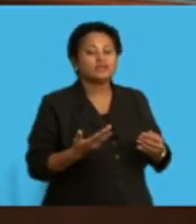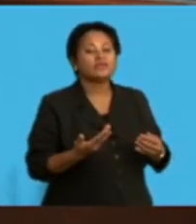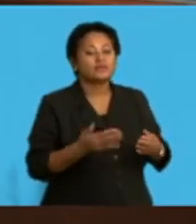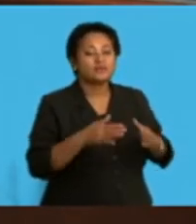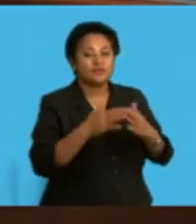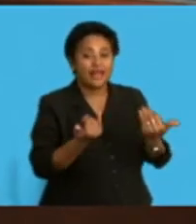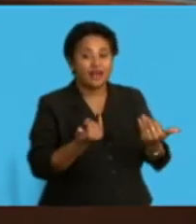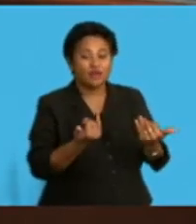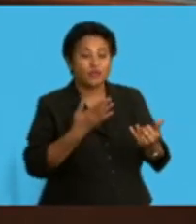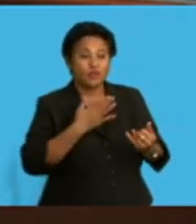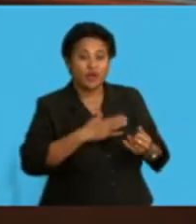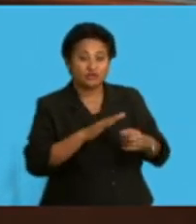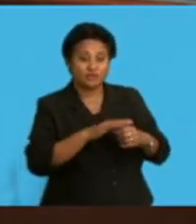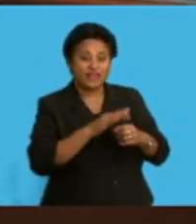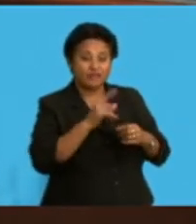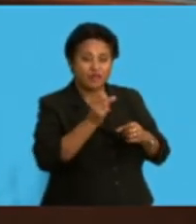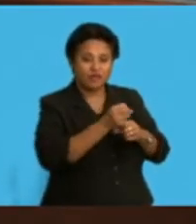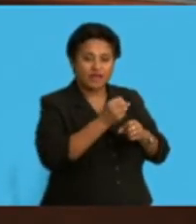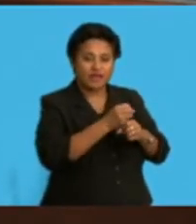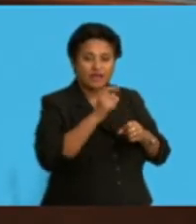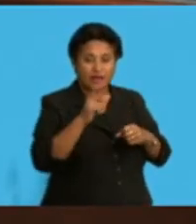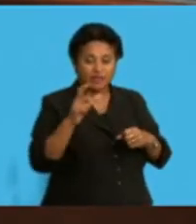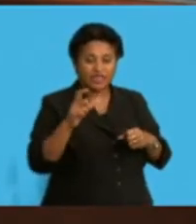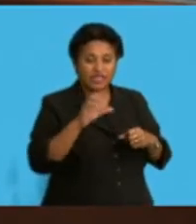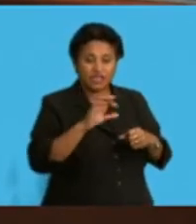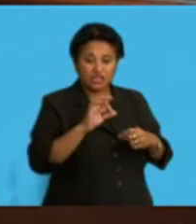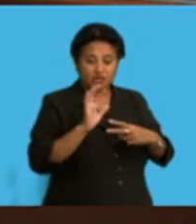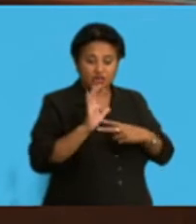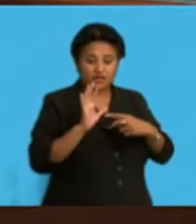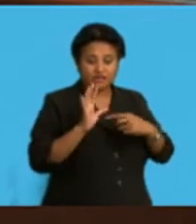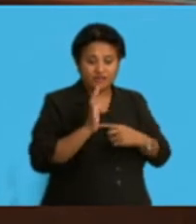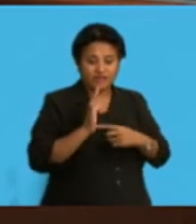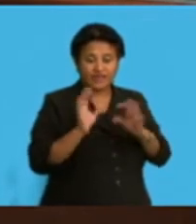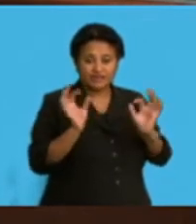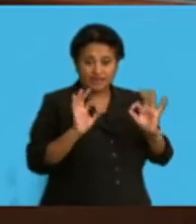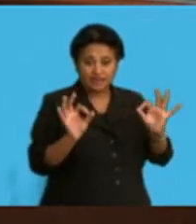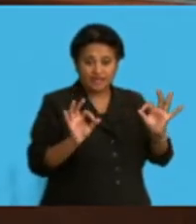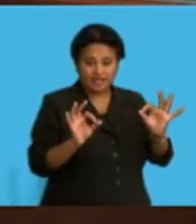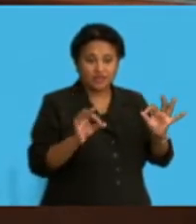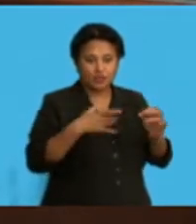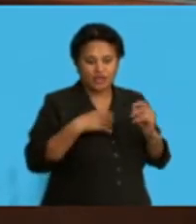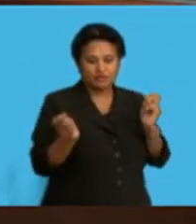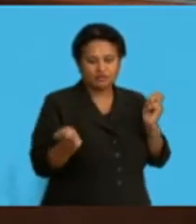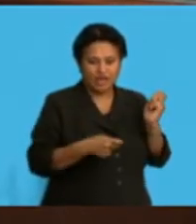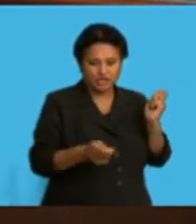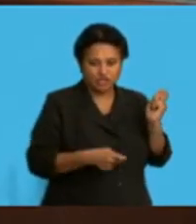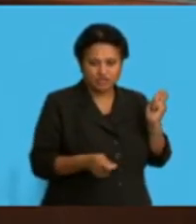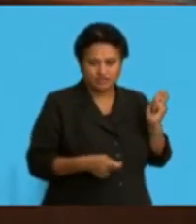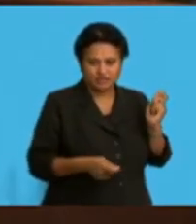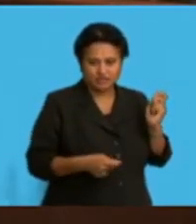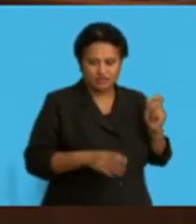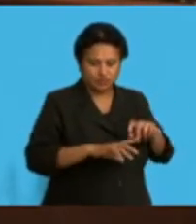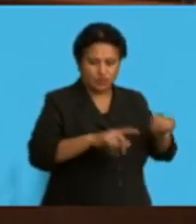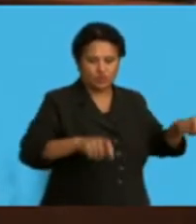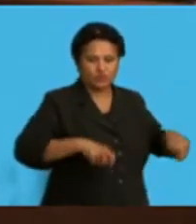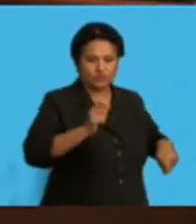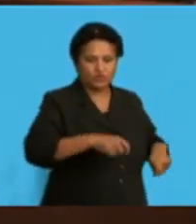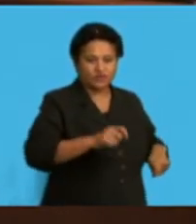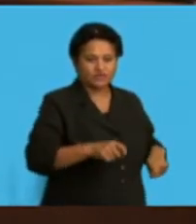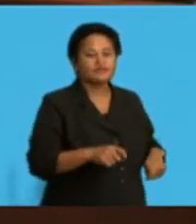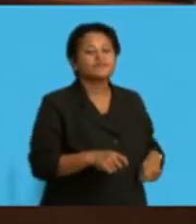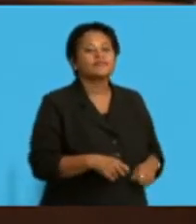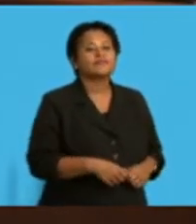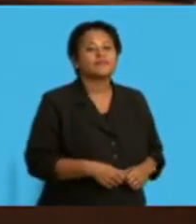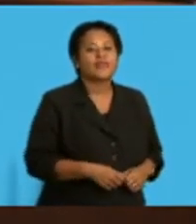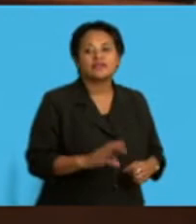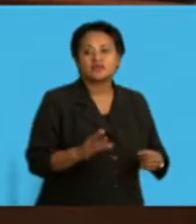budget for businesses not passing on VAT and duty reductions. To give this measure more teeth, for the first time, we have set up a separate unit